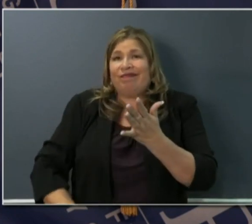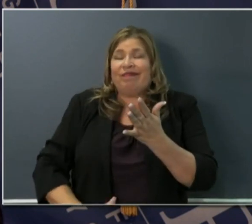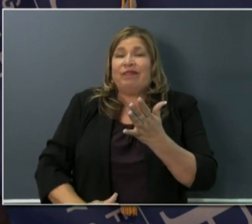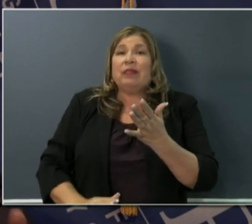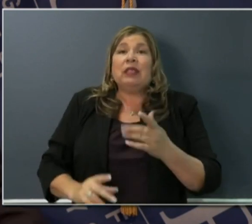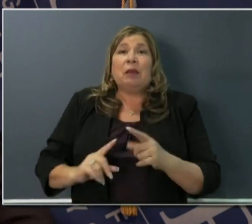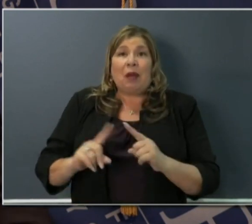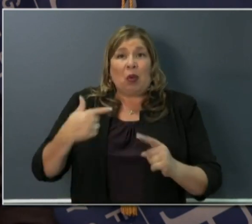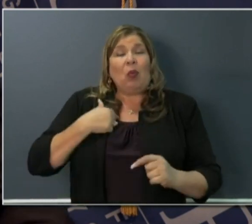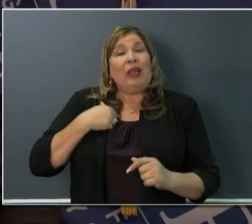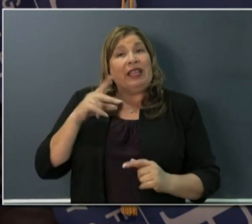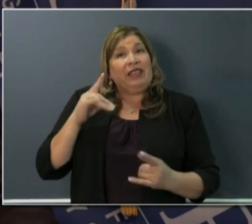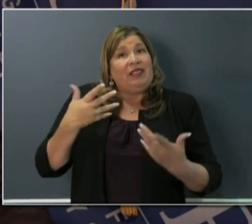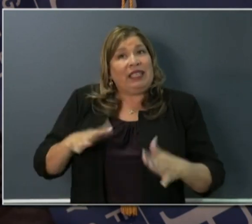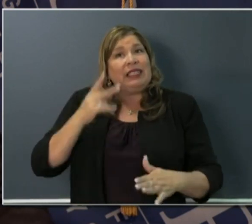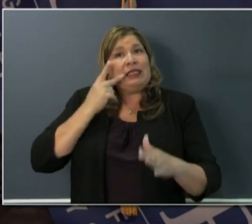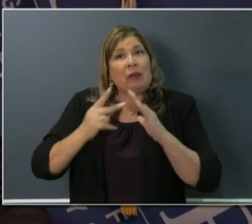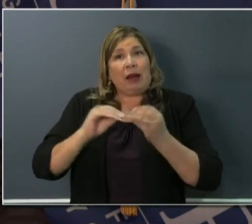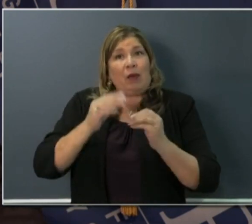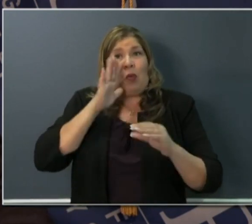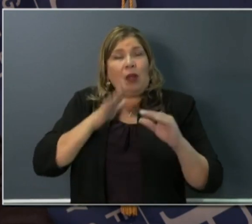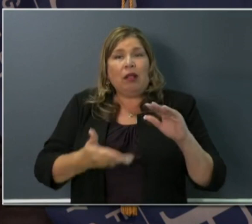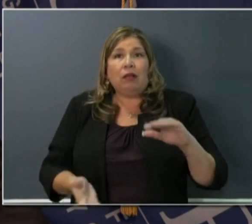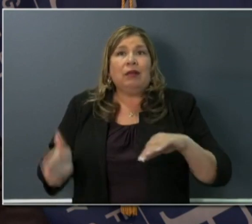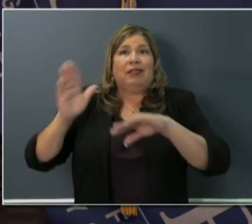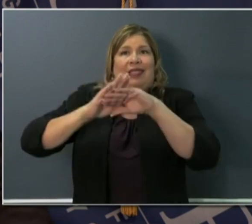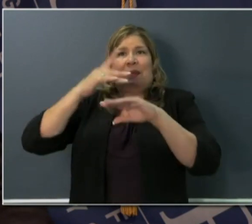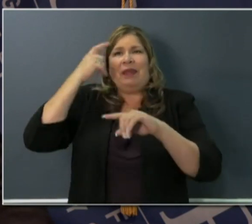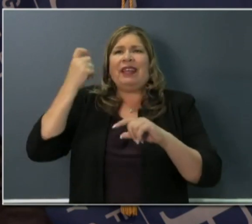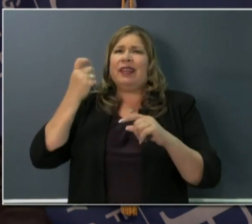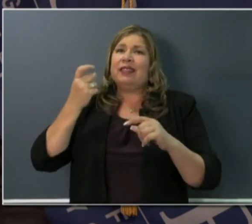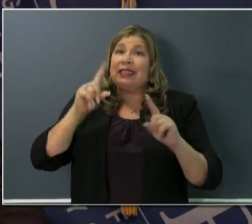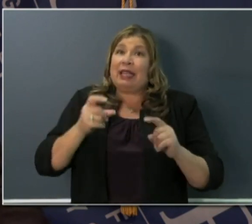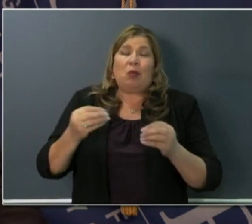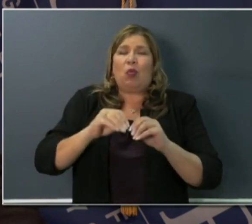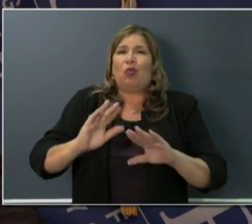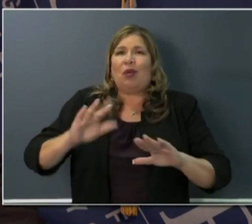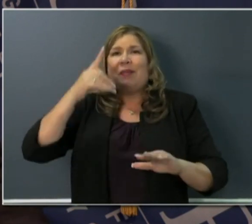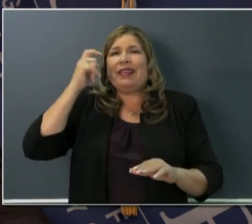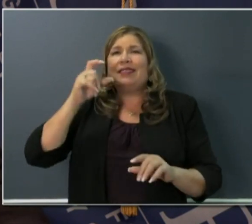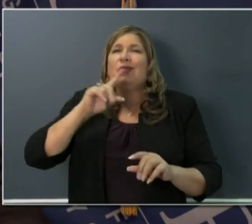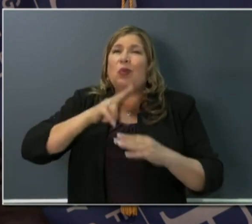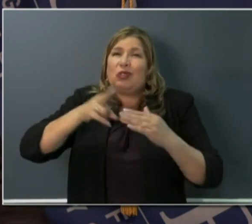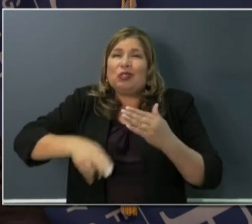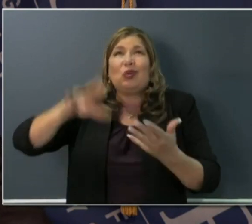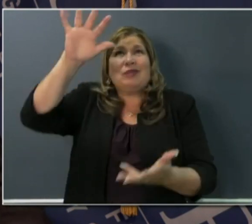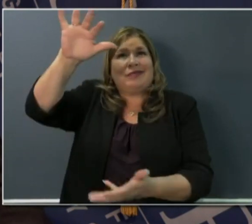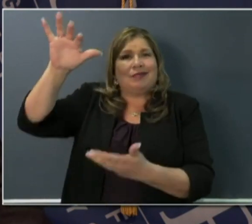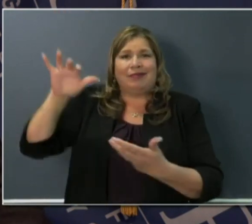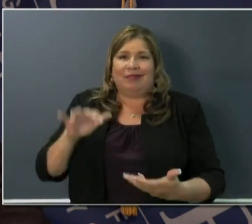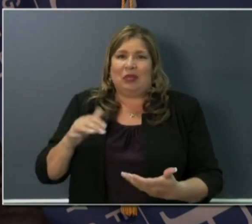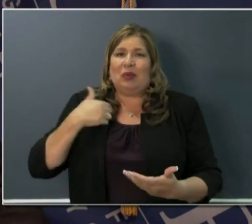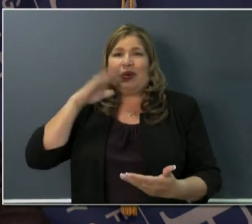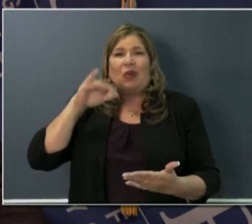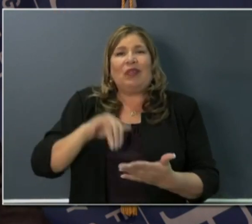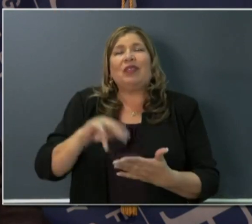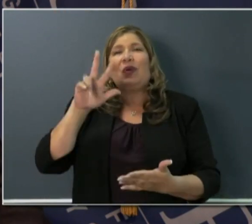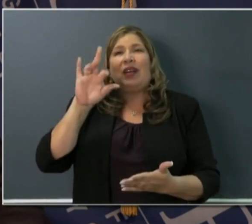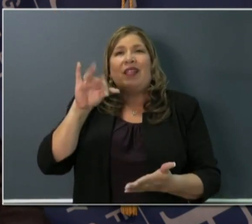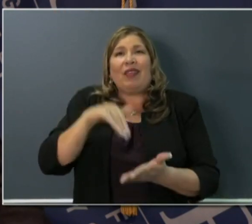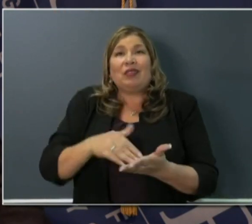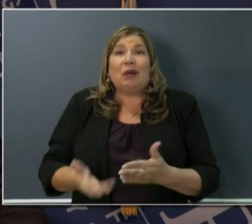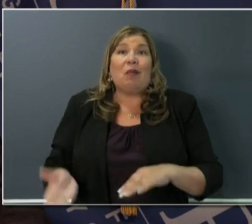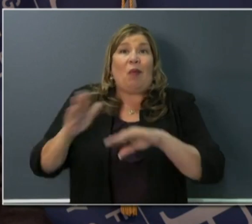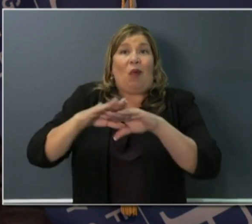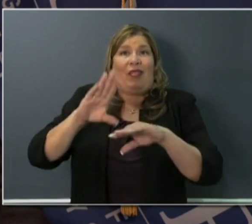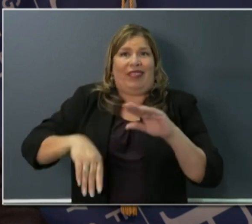was exactly what we anticipated and was 39,200 more than yesterday's numbers. And it's about in line